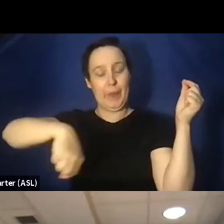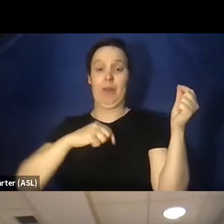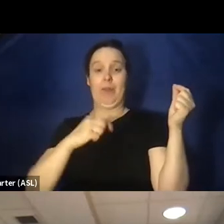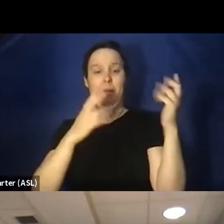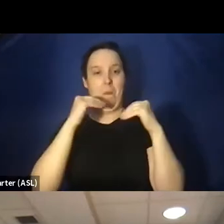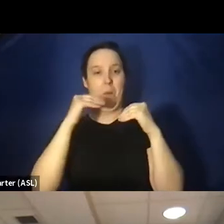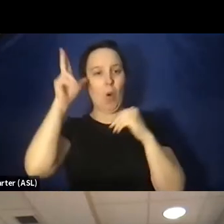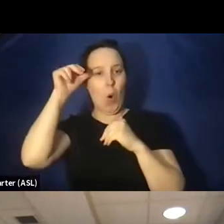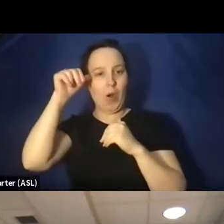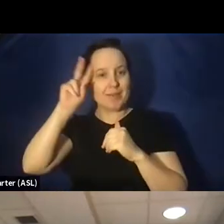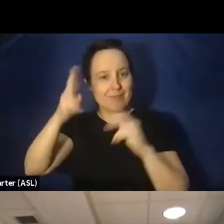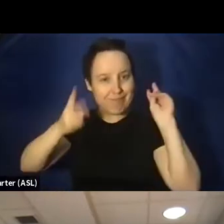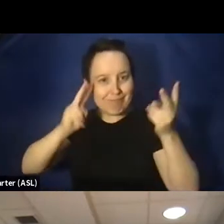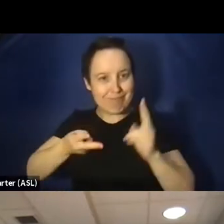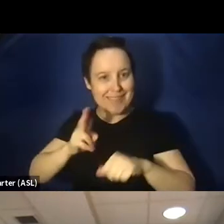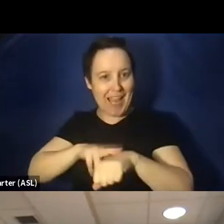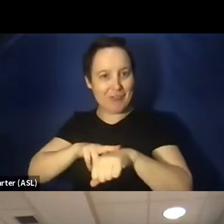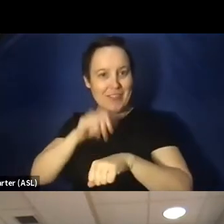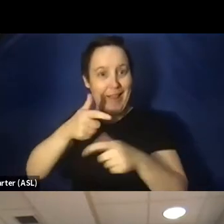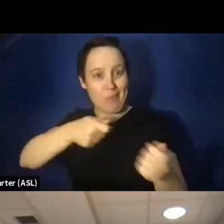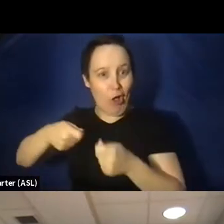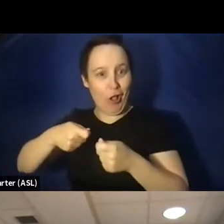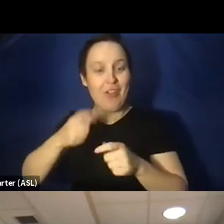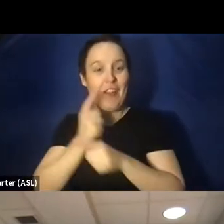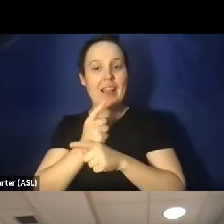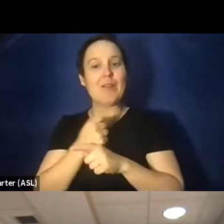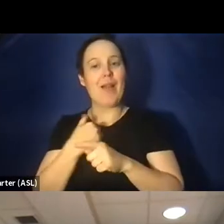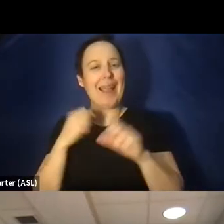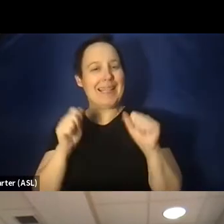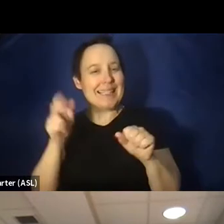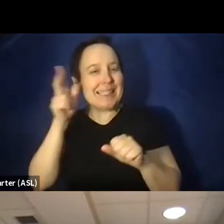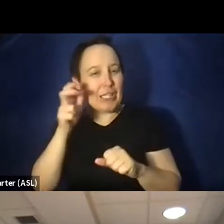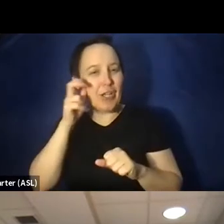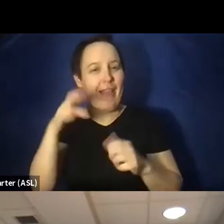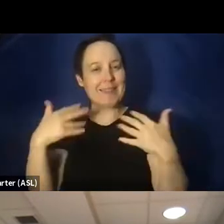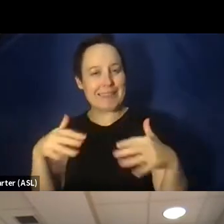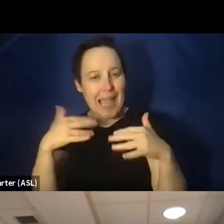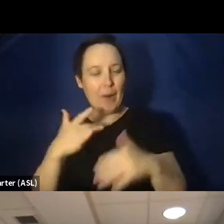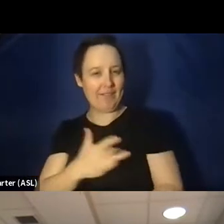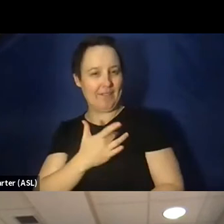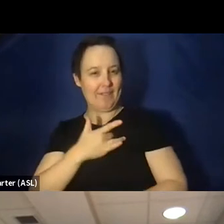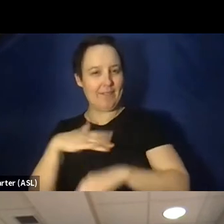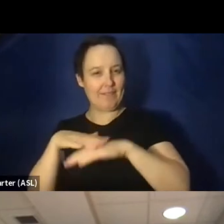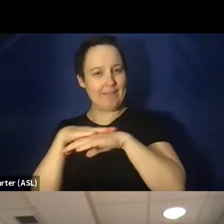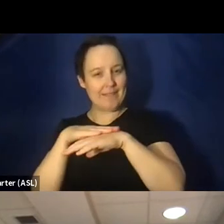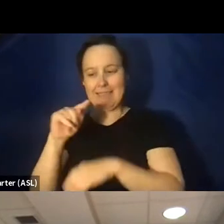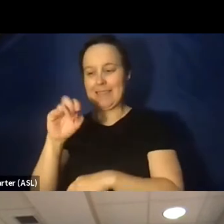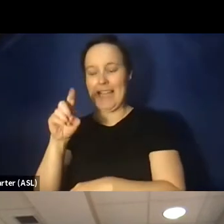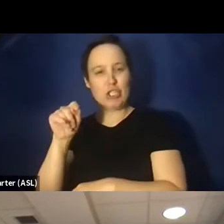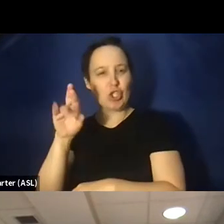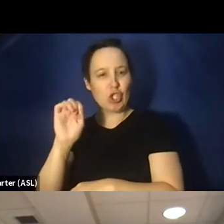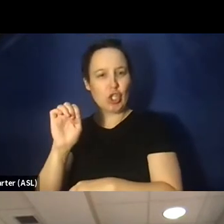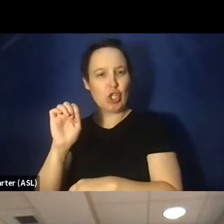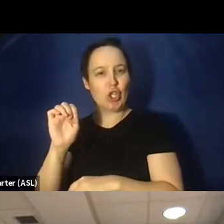sound of and the texture, it's almost like I can hear that sound and texture, because of course my sounds made from my high